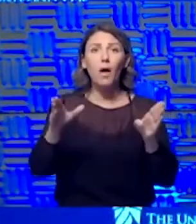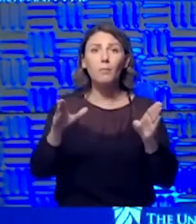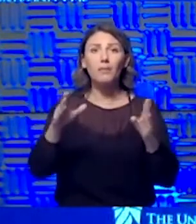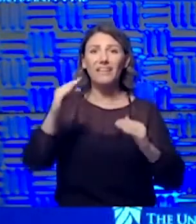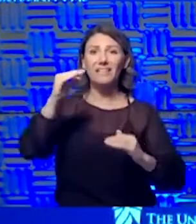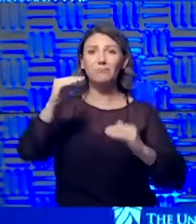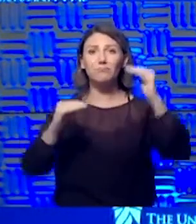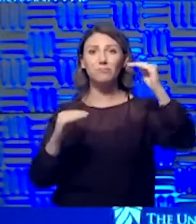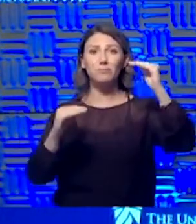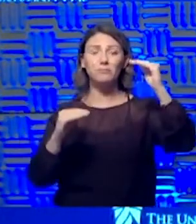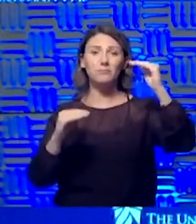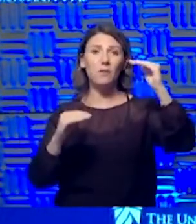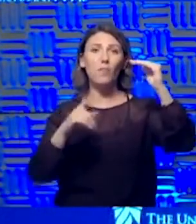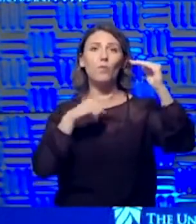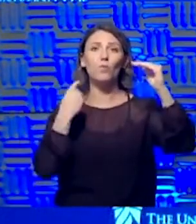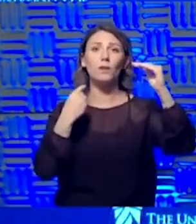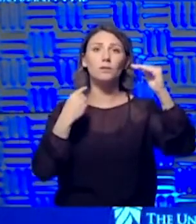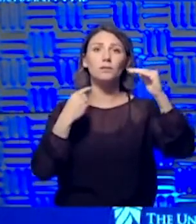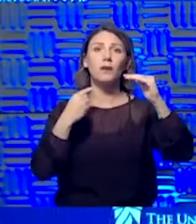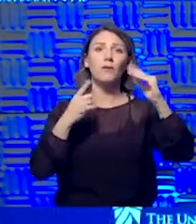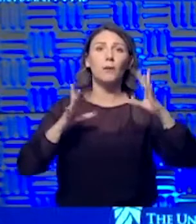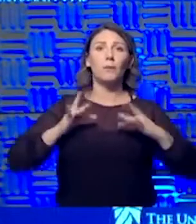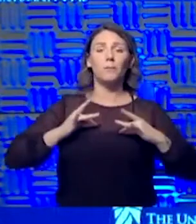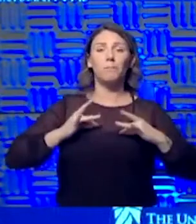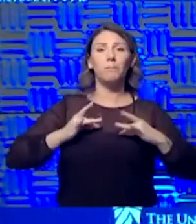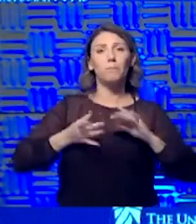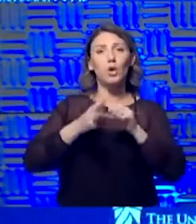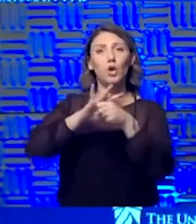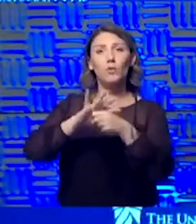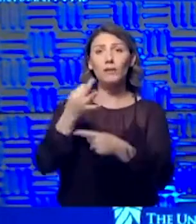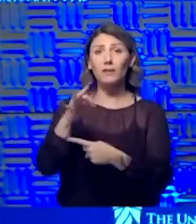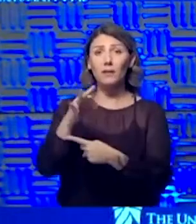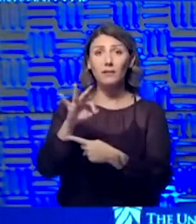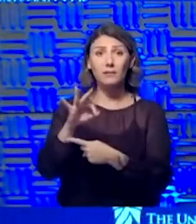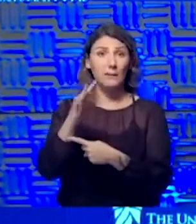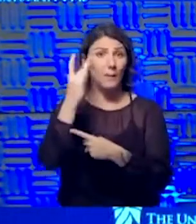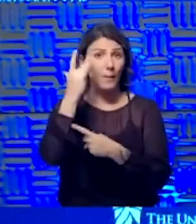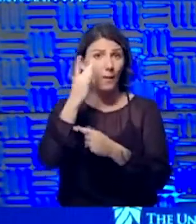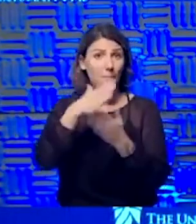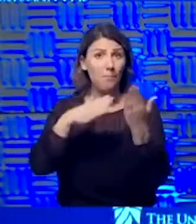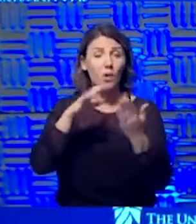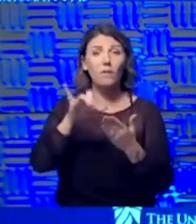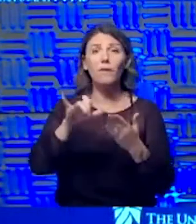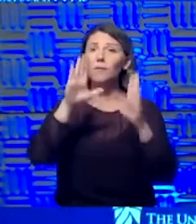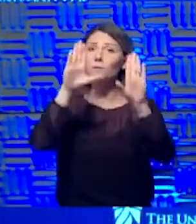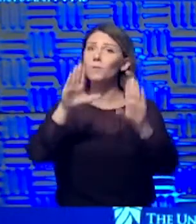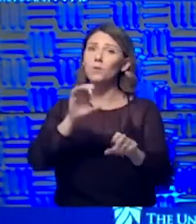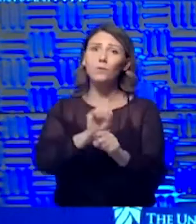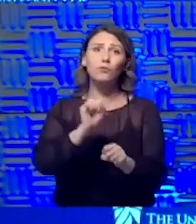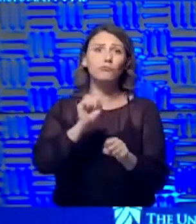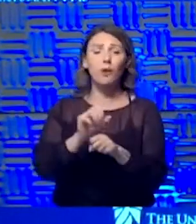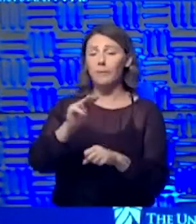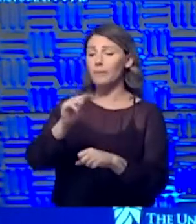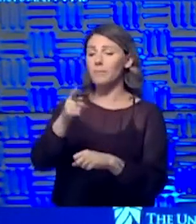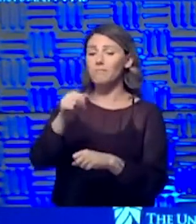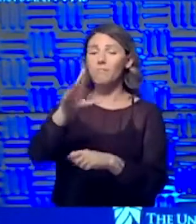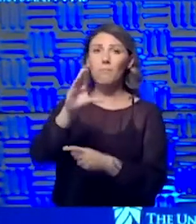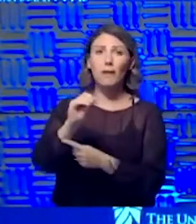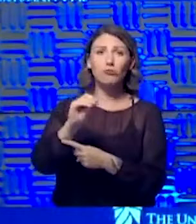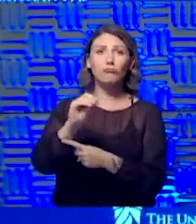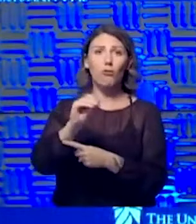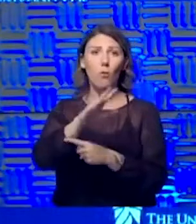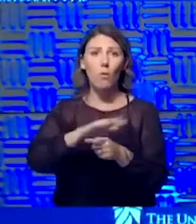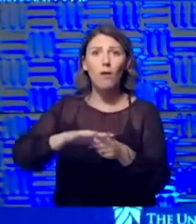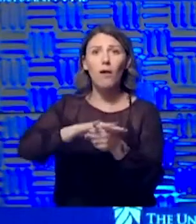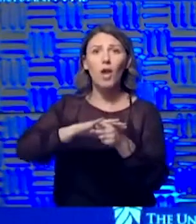the risk of getting COVID-19. And part of that's because we have done such a great job in the metropolitan area of bending the